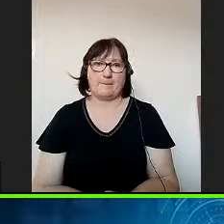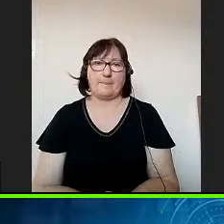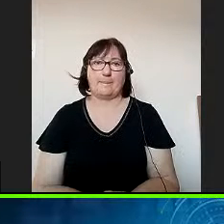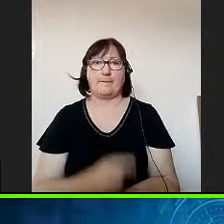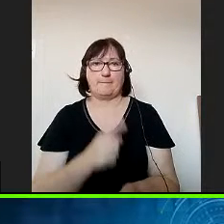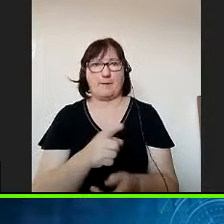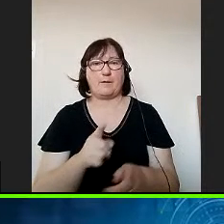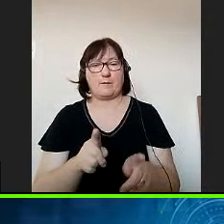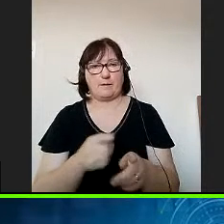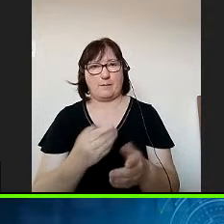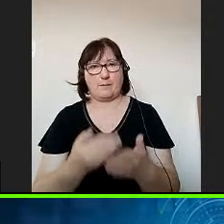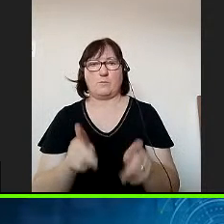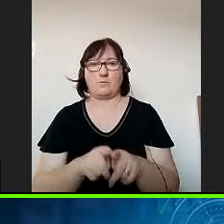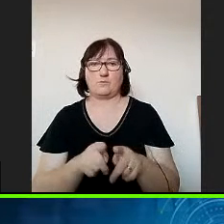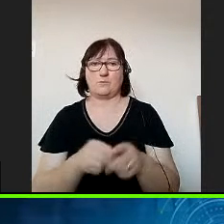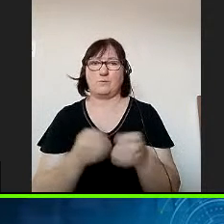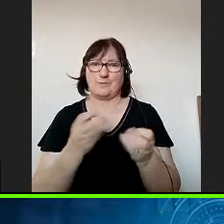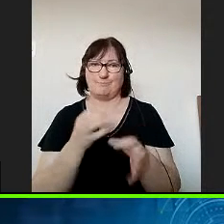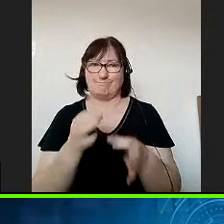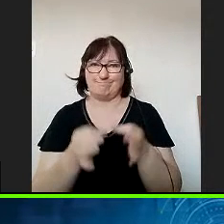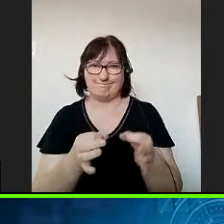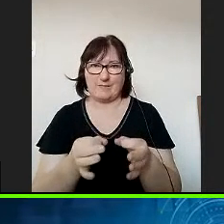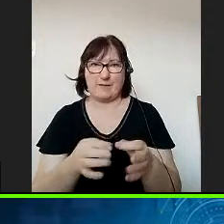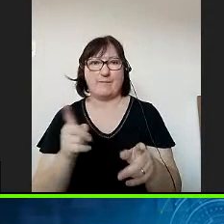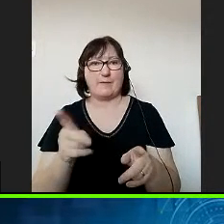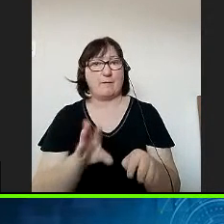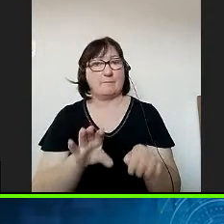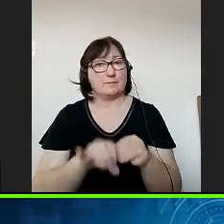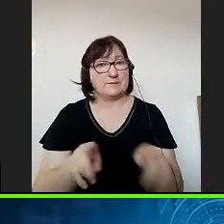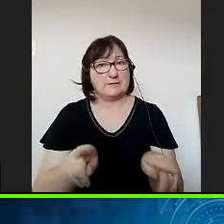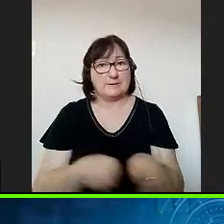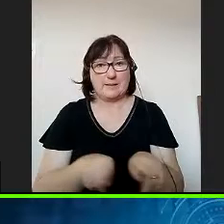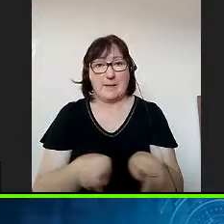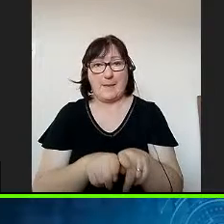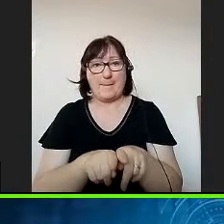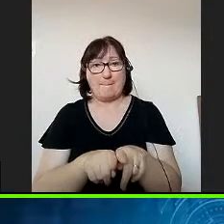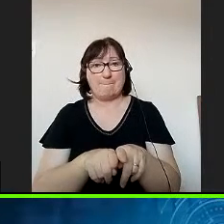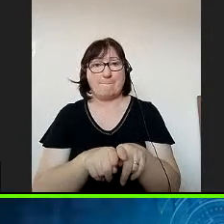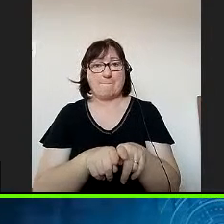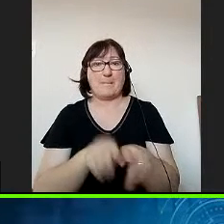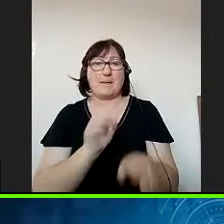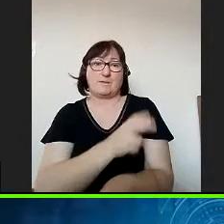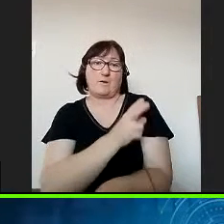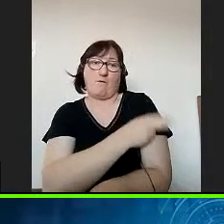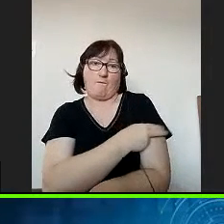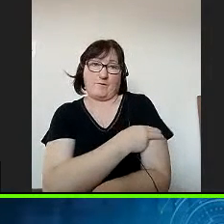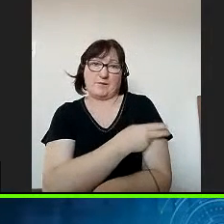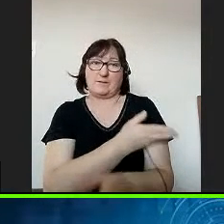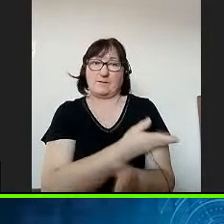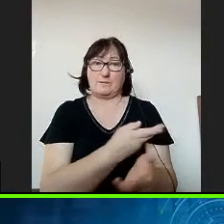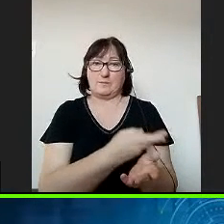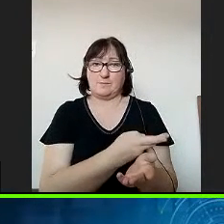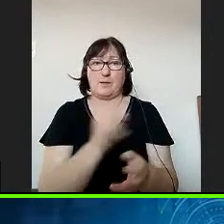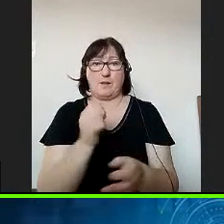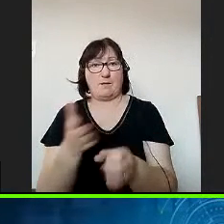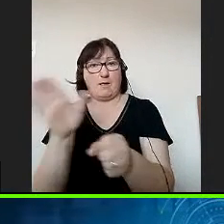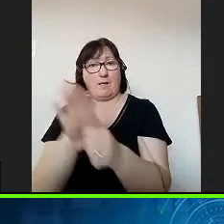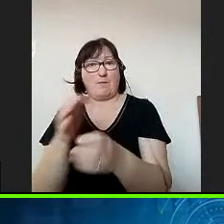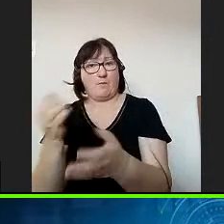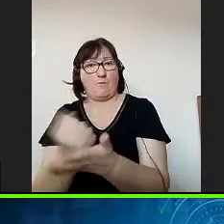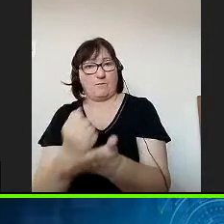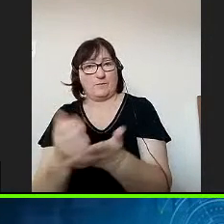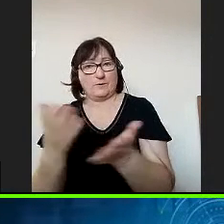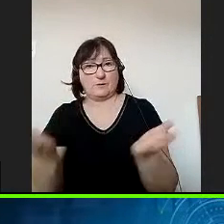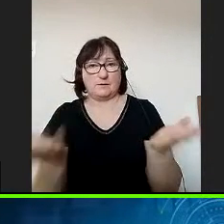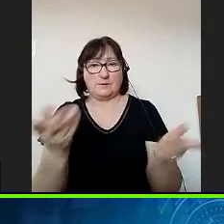If the finding is the same as the officers in the front office, and then they would go ahead actually